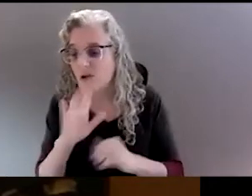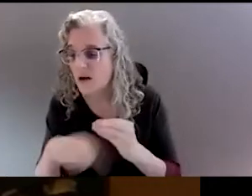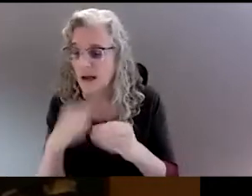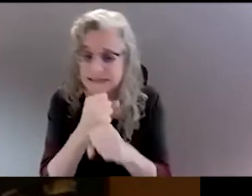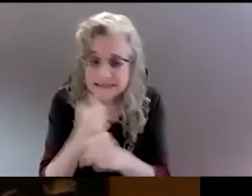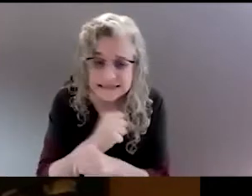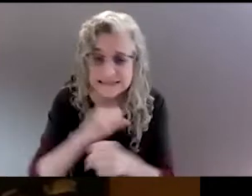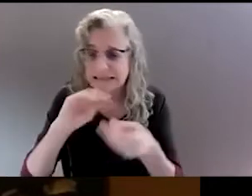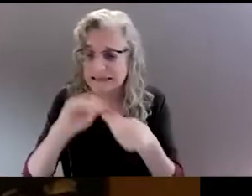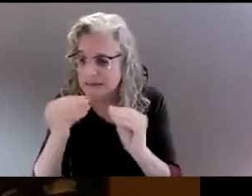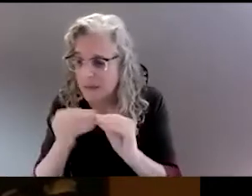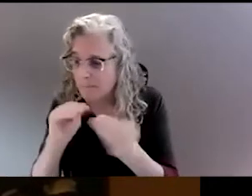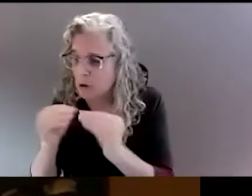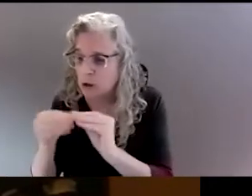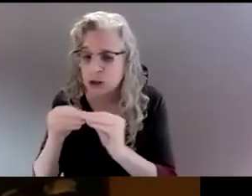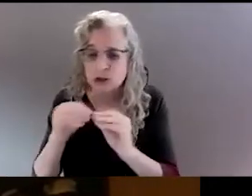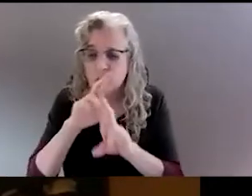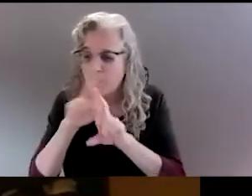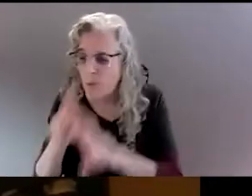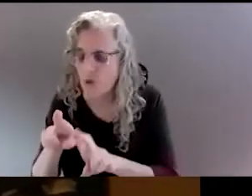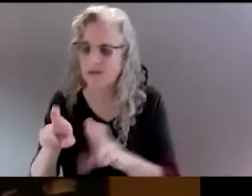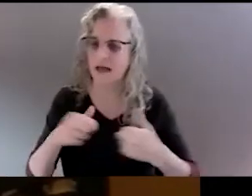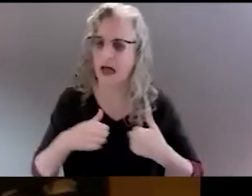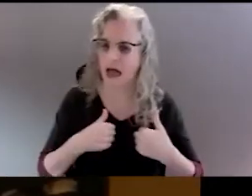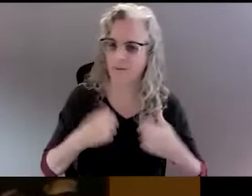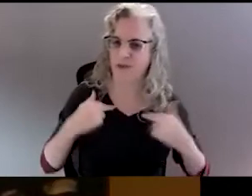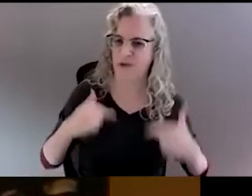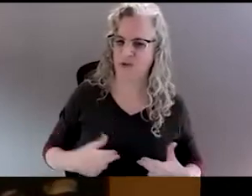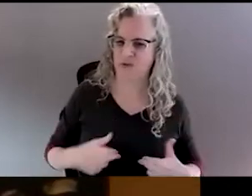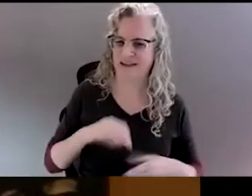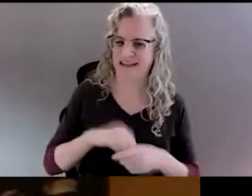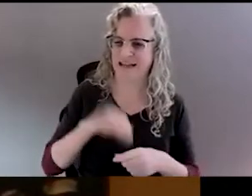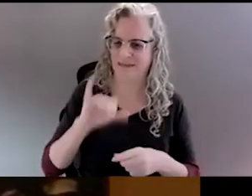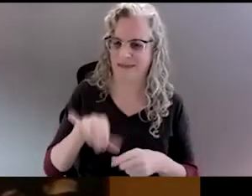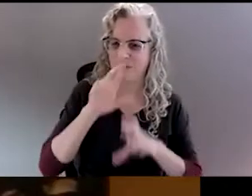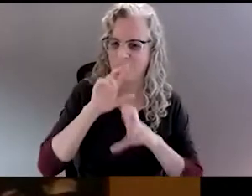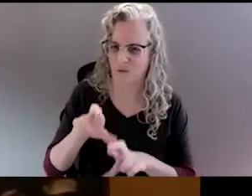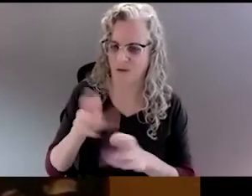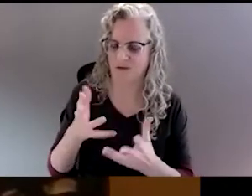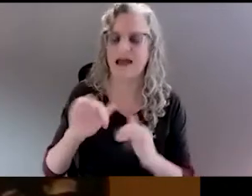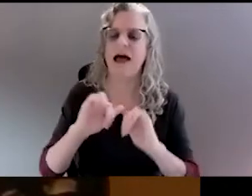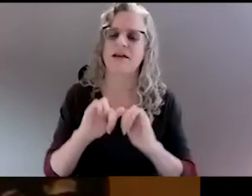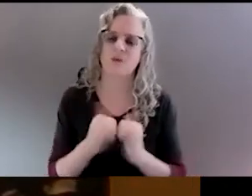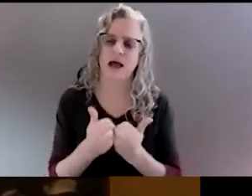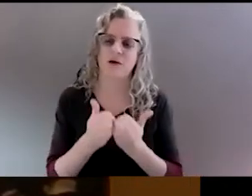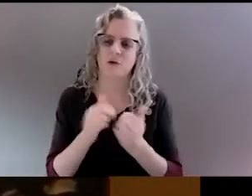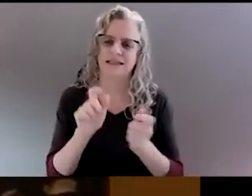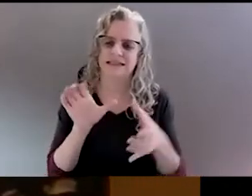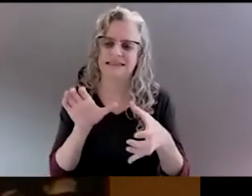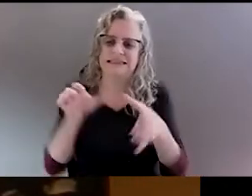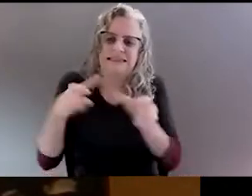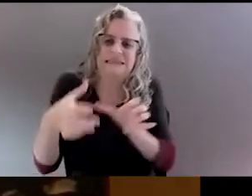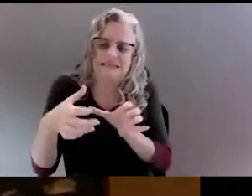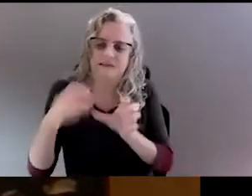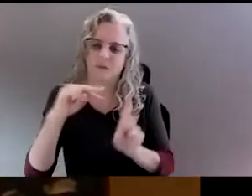differently to change the outcomes and the trajectories of these people that we keep talking about? It's not some abstract, right? This is